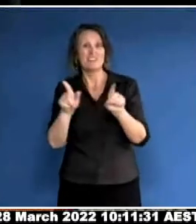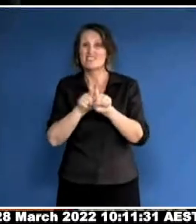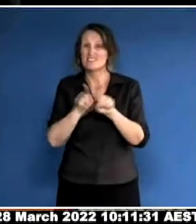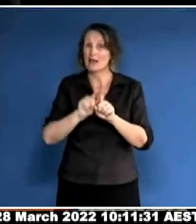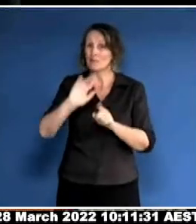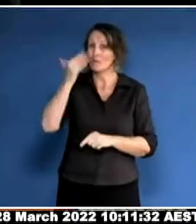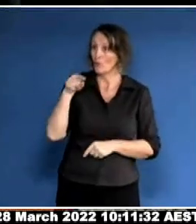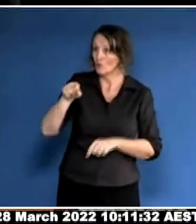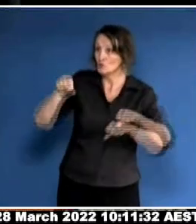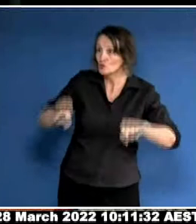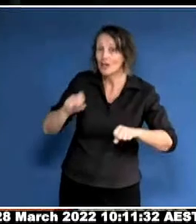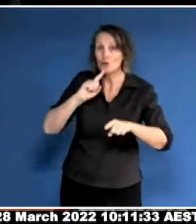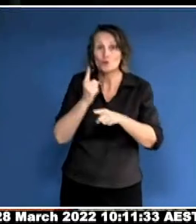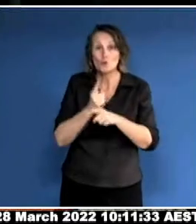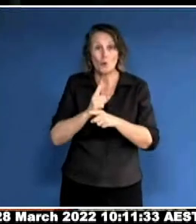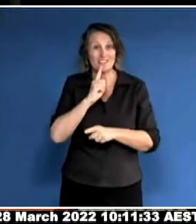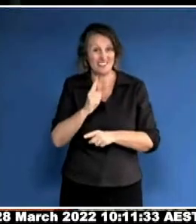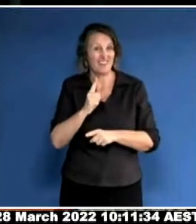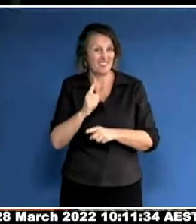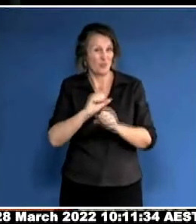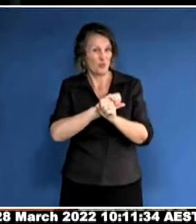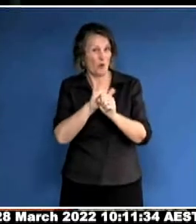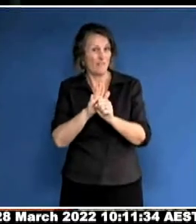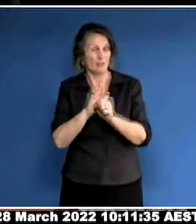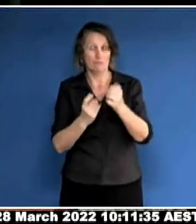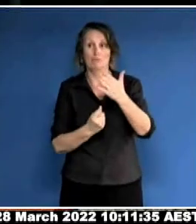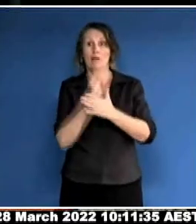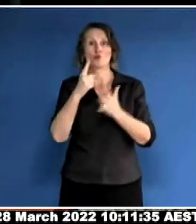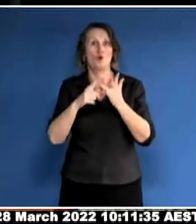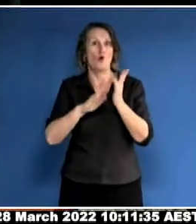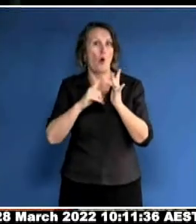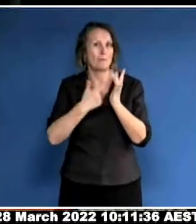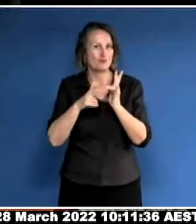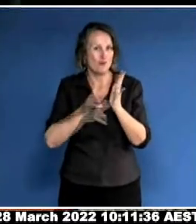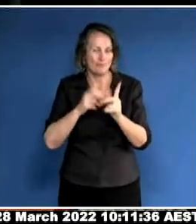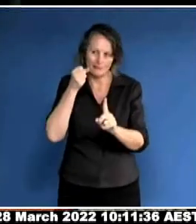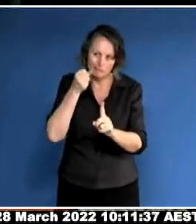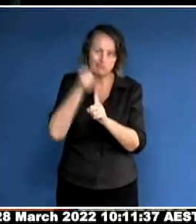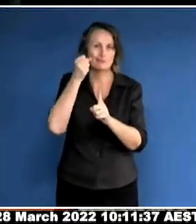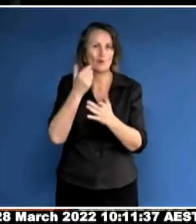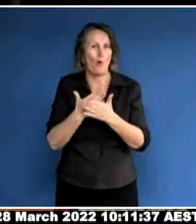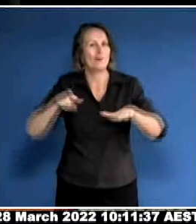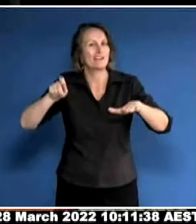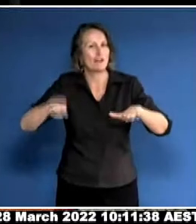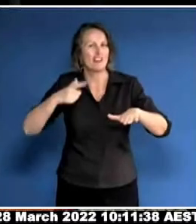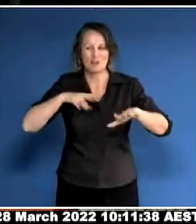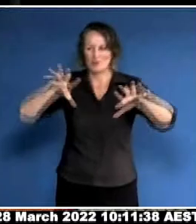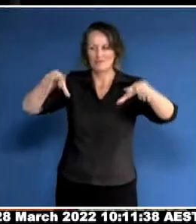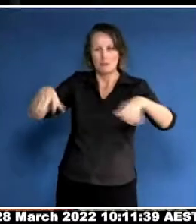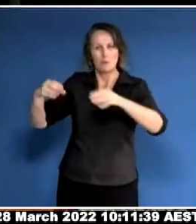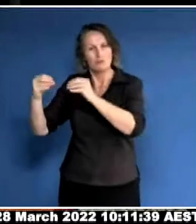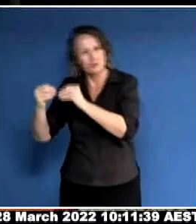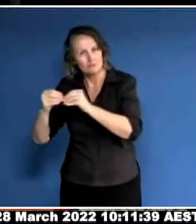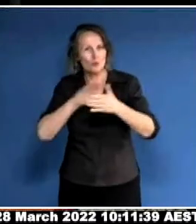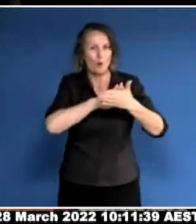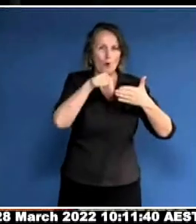Omicron strain arrived in Australia, and that has also had an impact on the preparation for this hearing. It means that